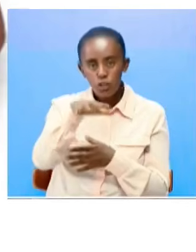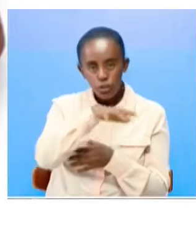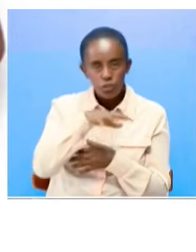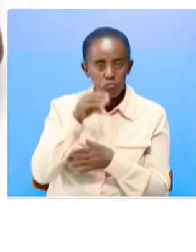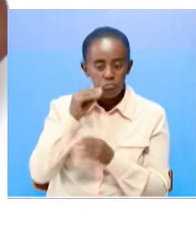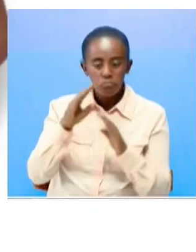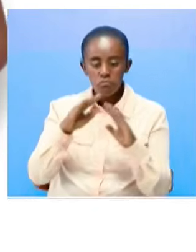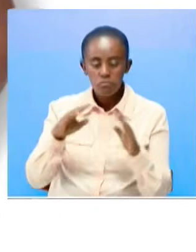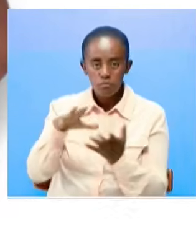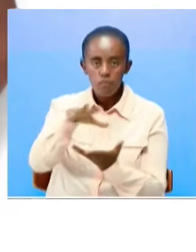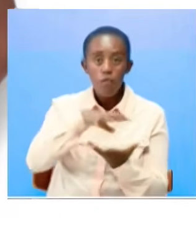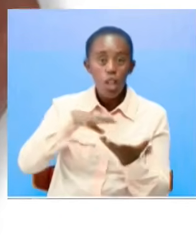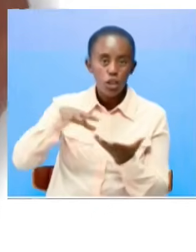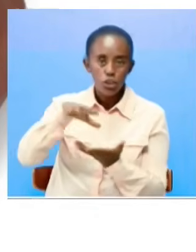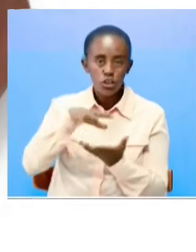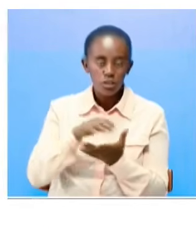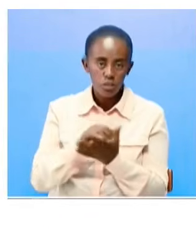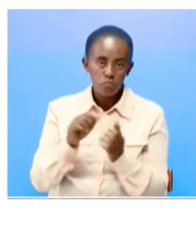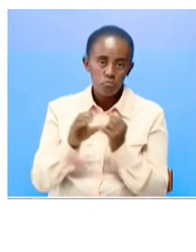called